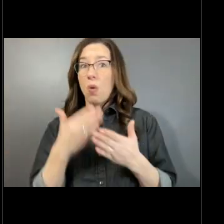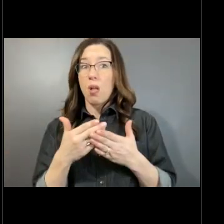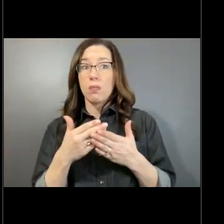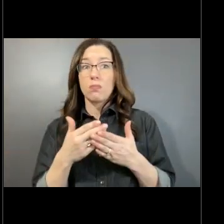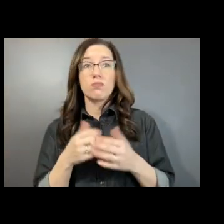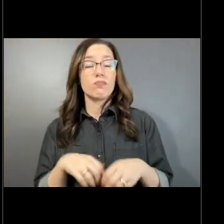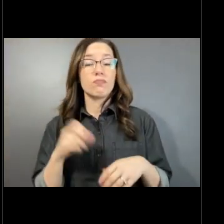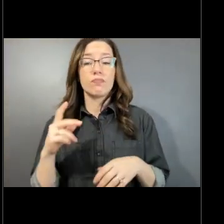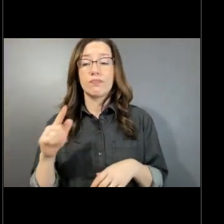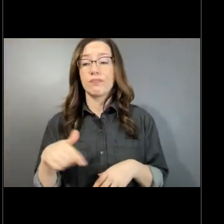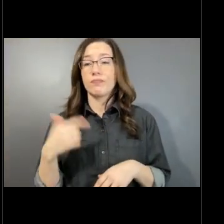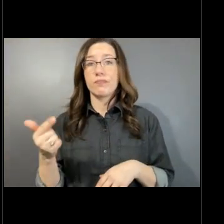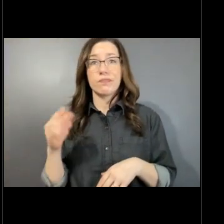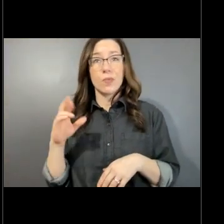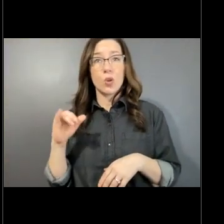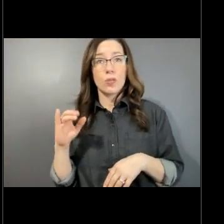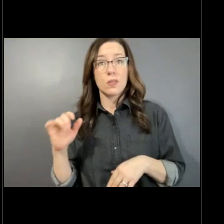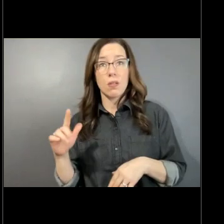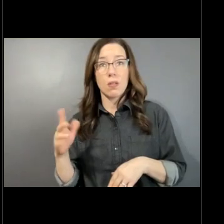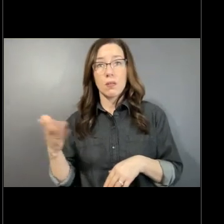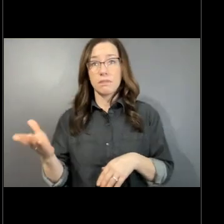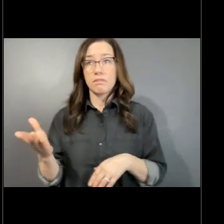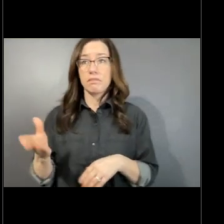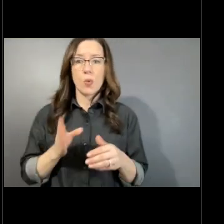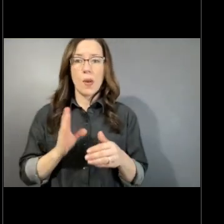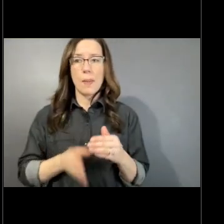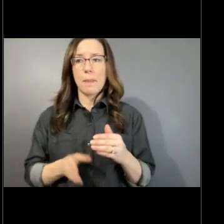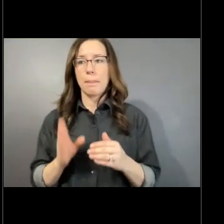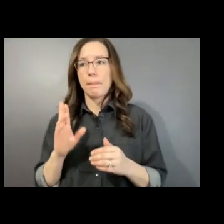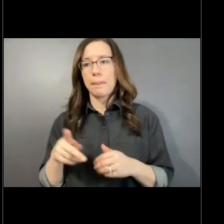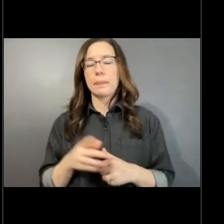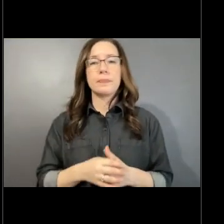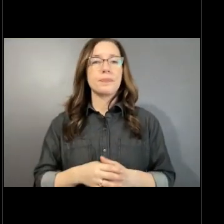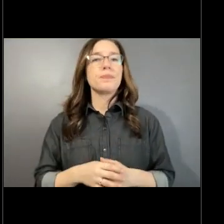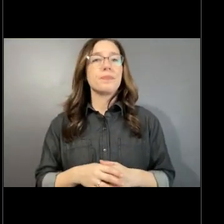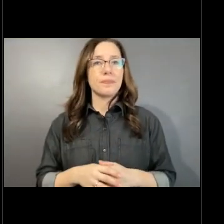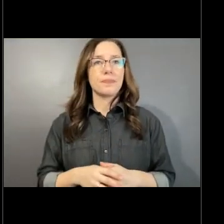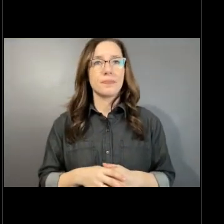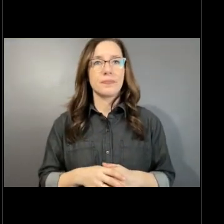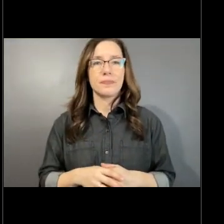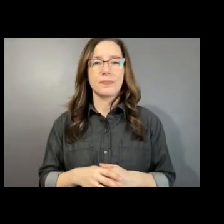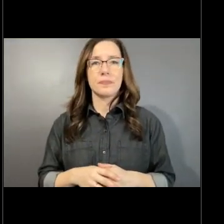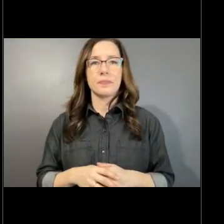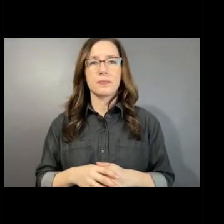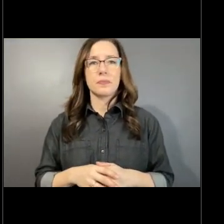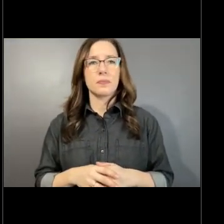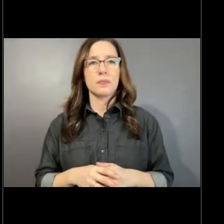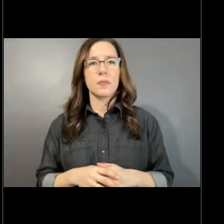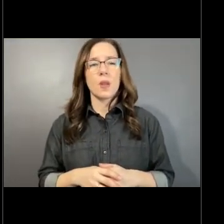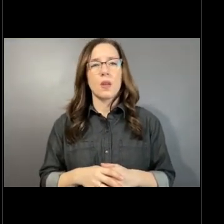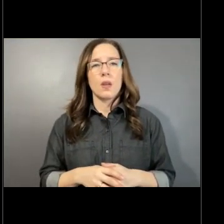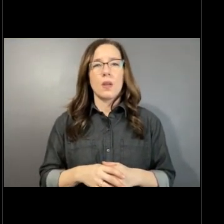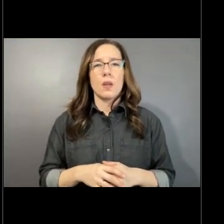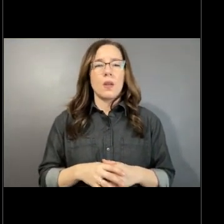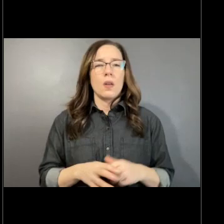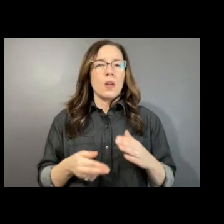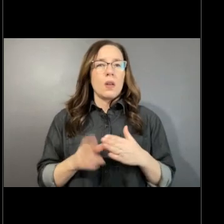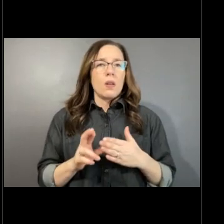I'll let you take it away to kind of wrap things up. Absolutely. So in review,